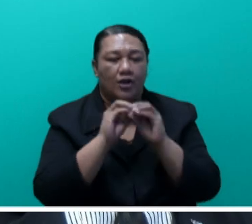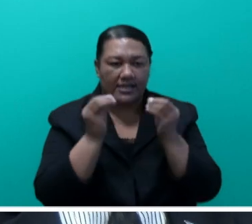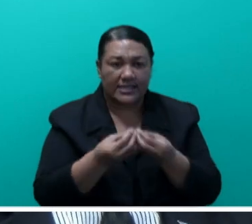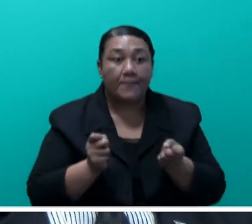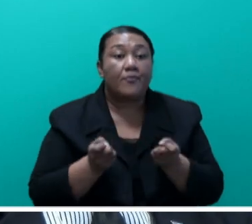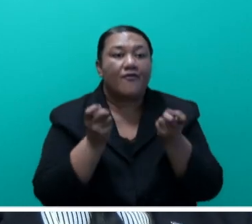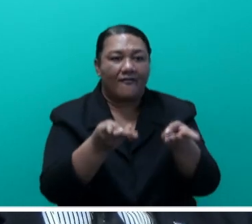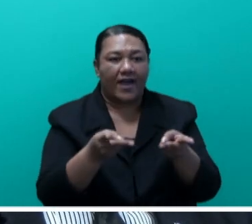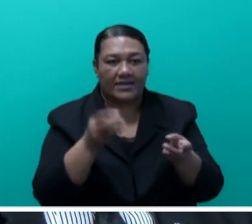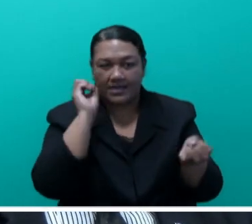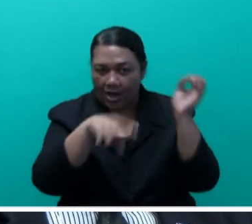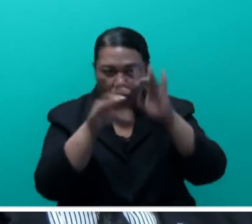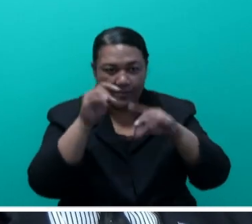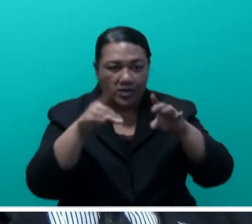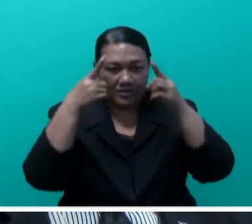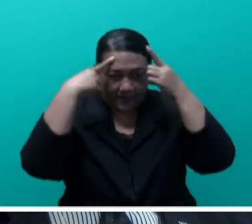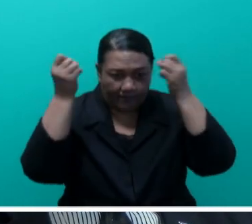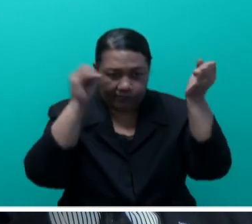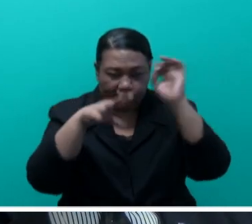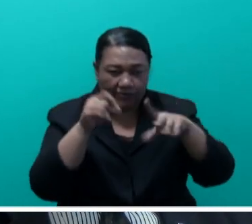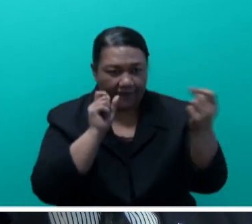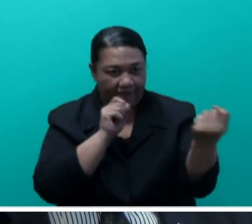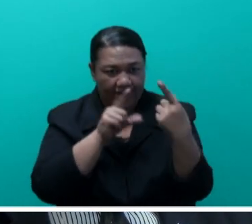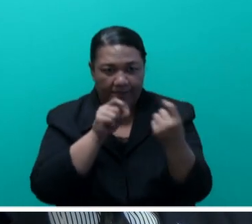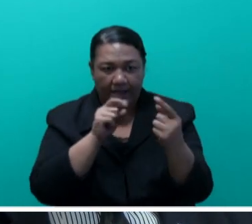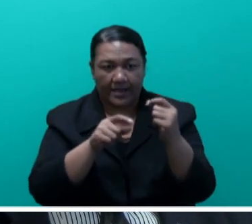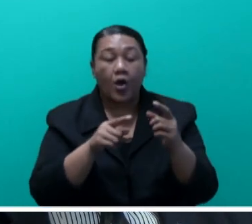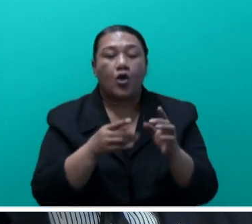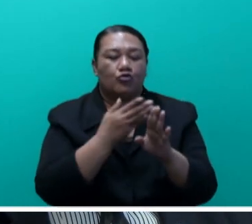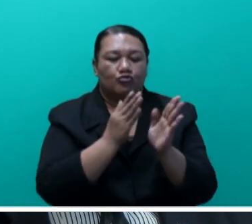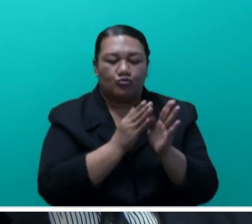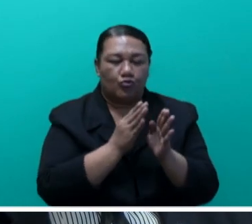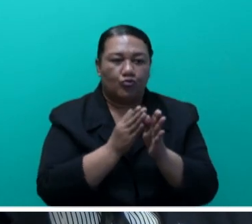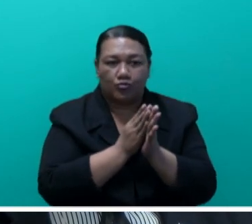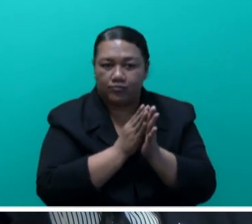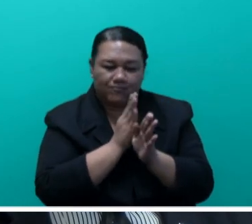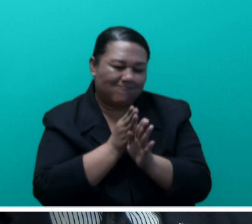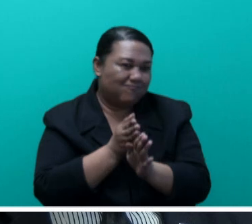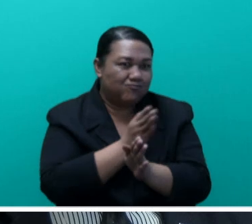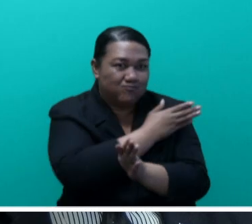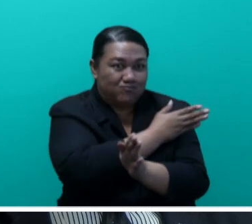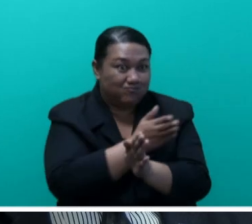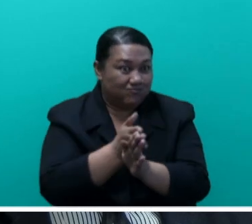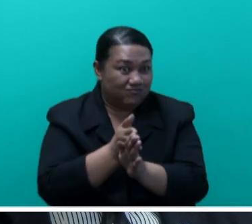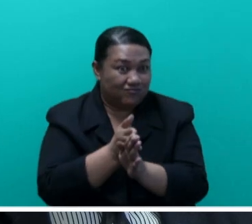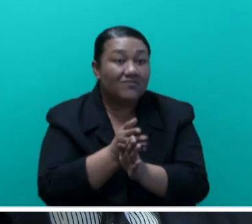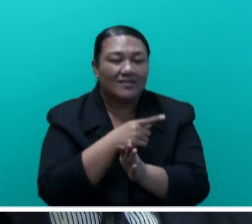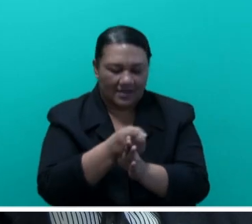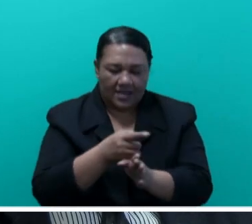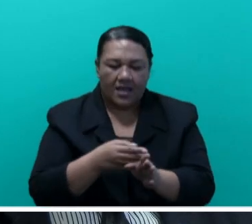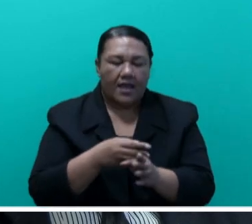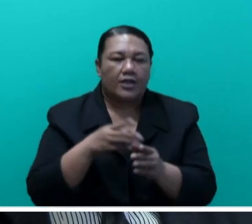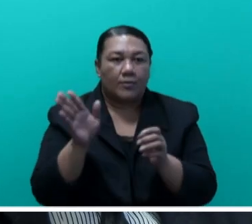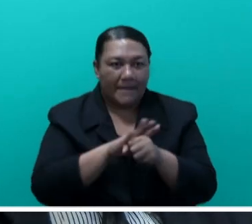provided invaluable input and feedback during the policy review process. Their insights have ensured that this policy